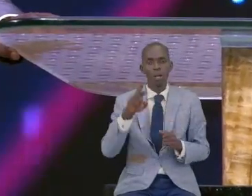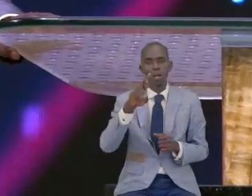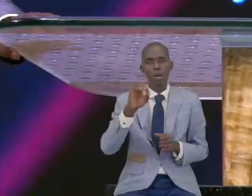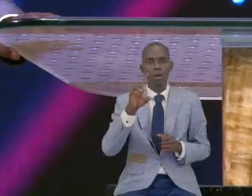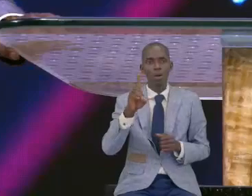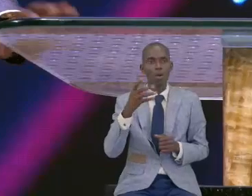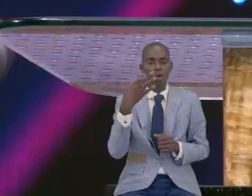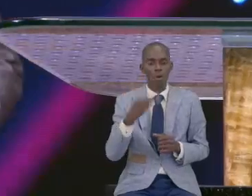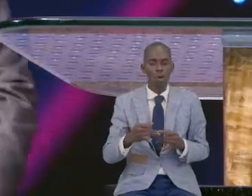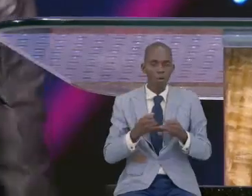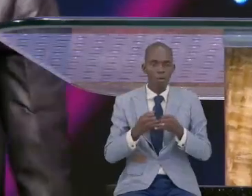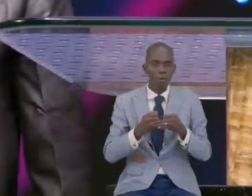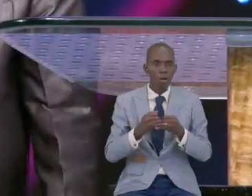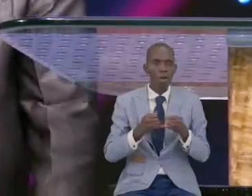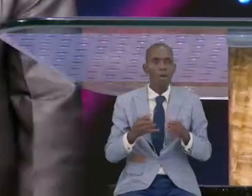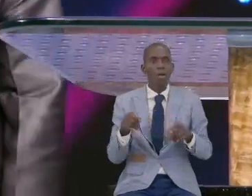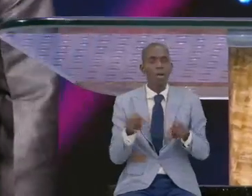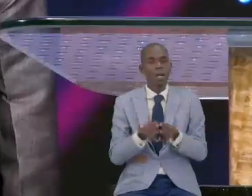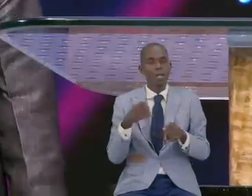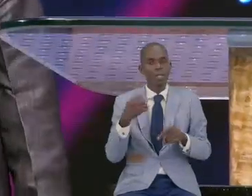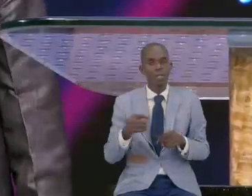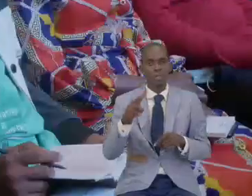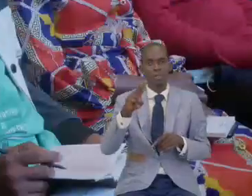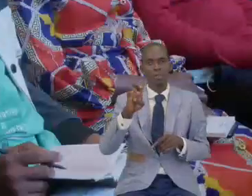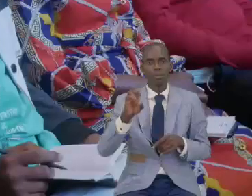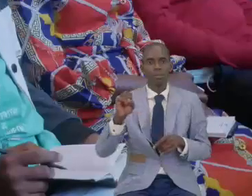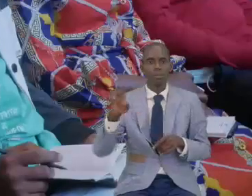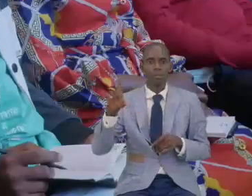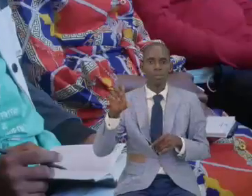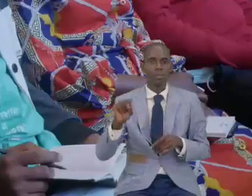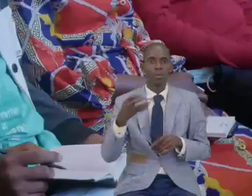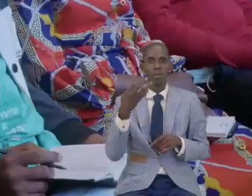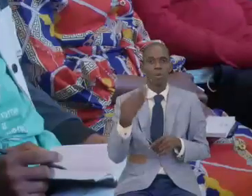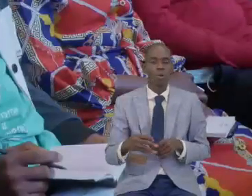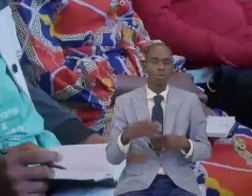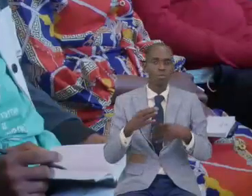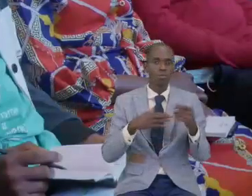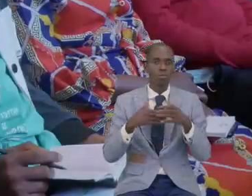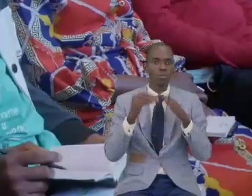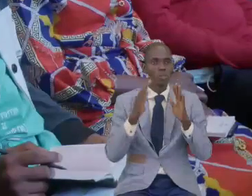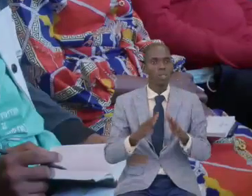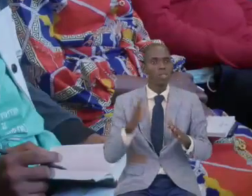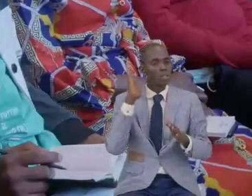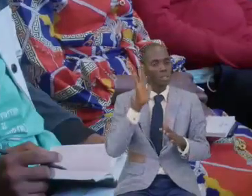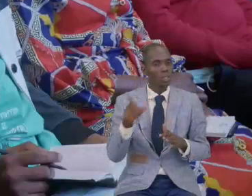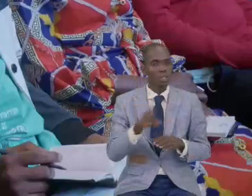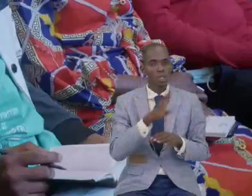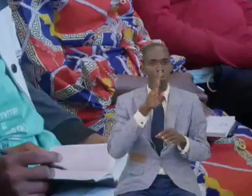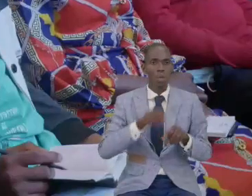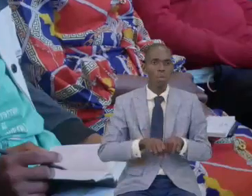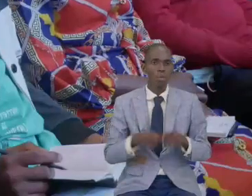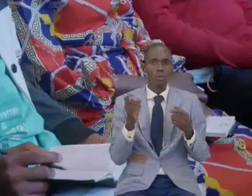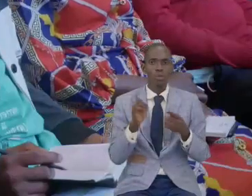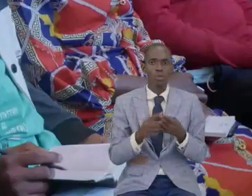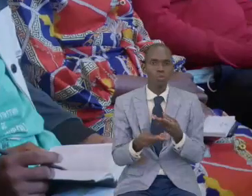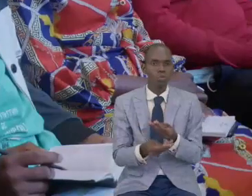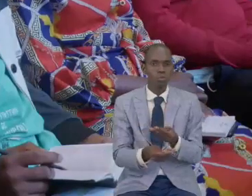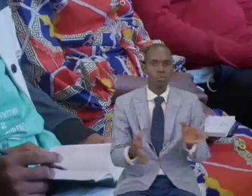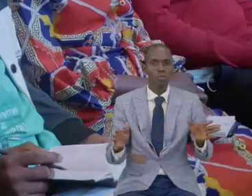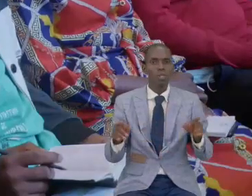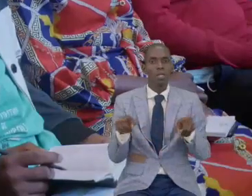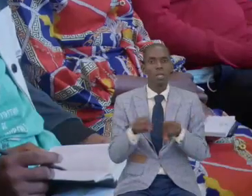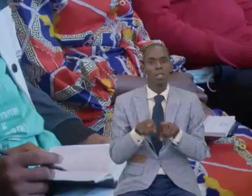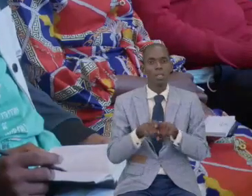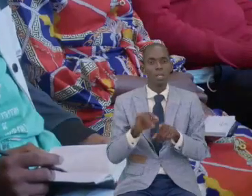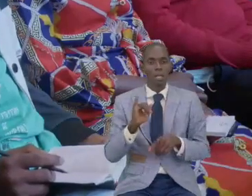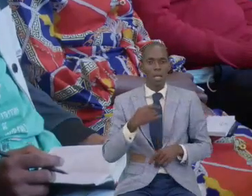of iron. As the vessels of a potter, shall they be broken to shivers, even